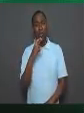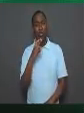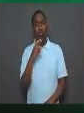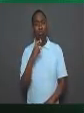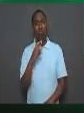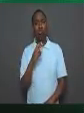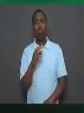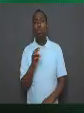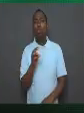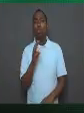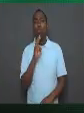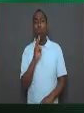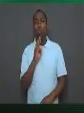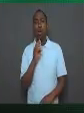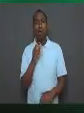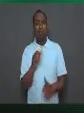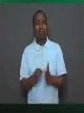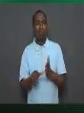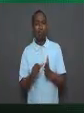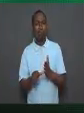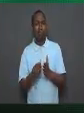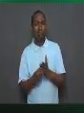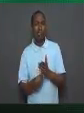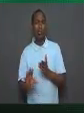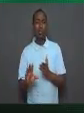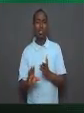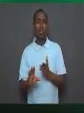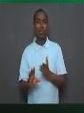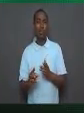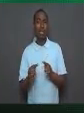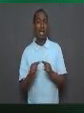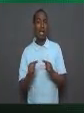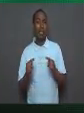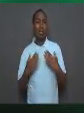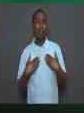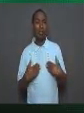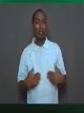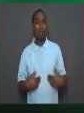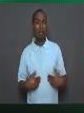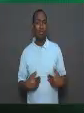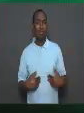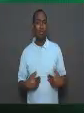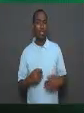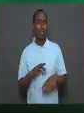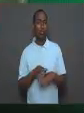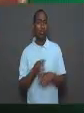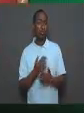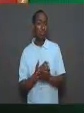diarrhea, and it also helps the antibiotics remove the infection.